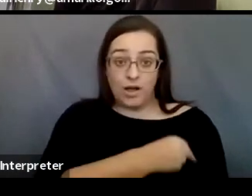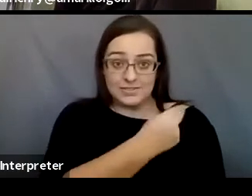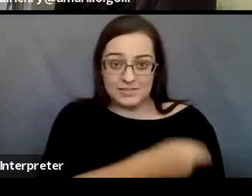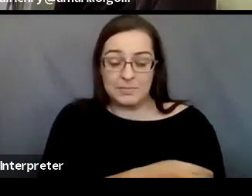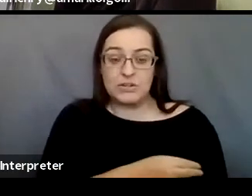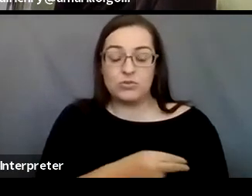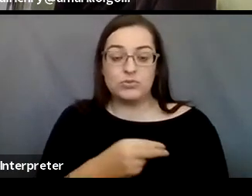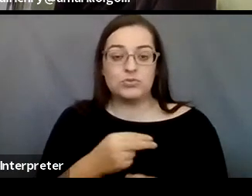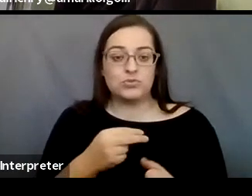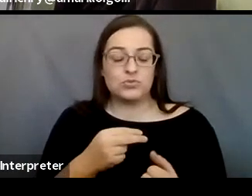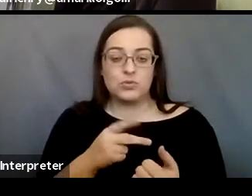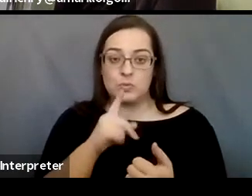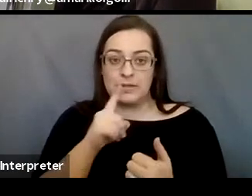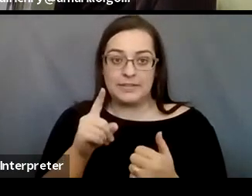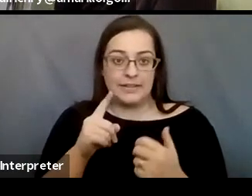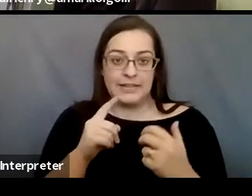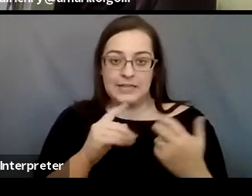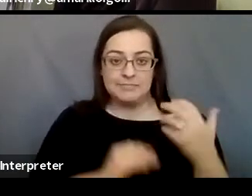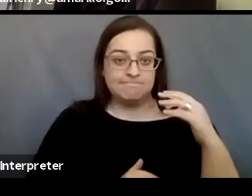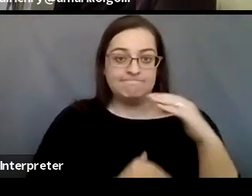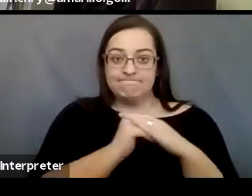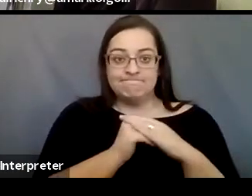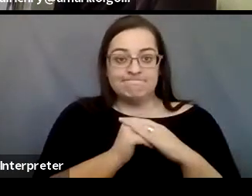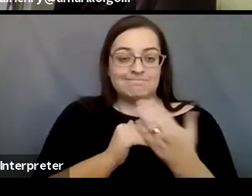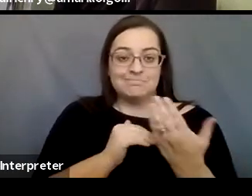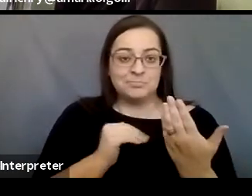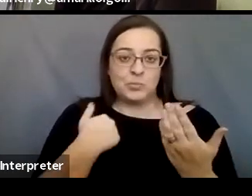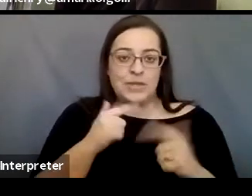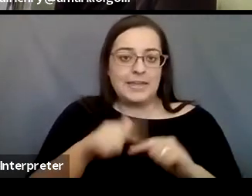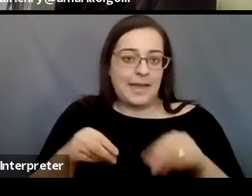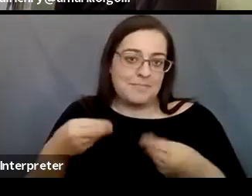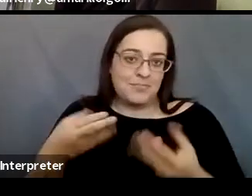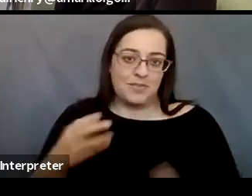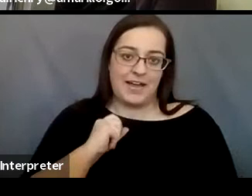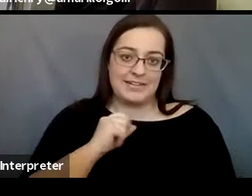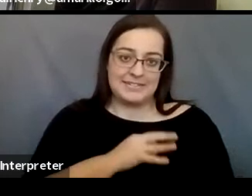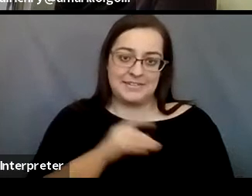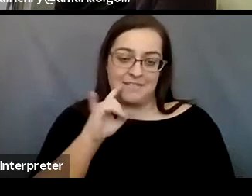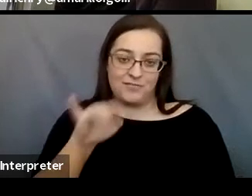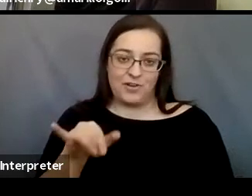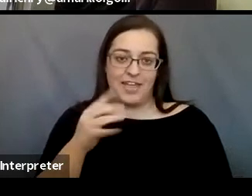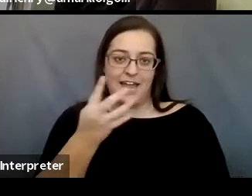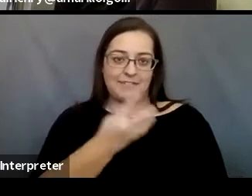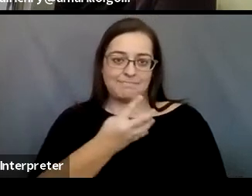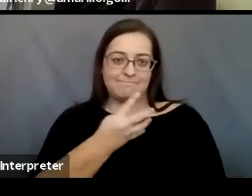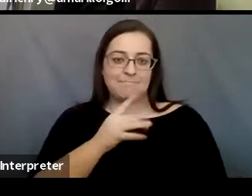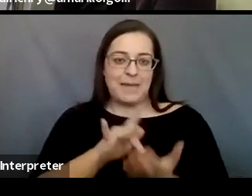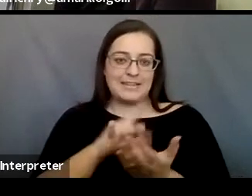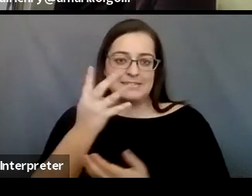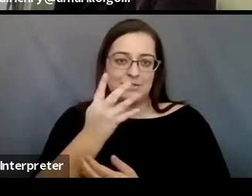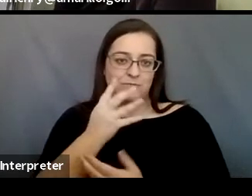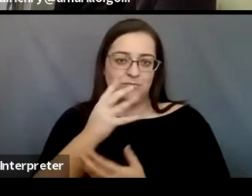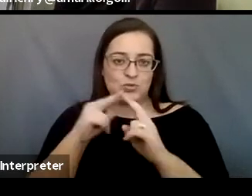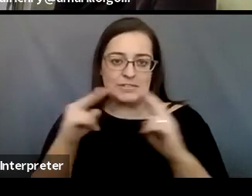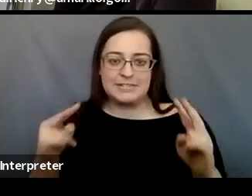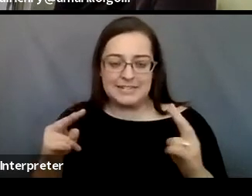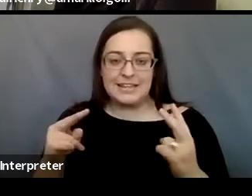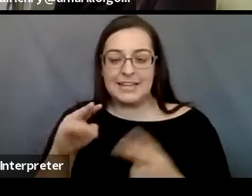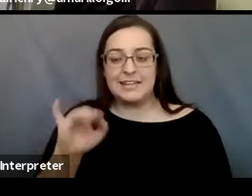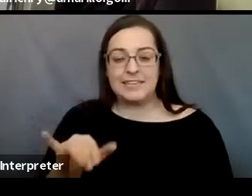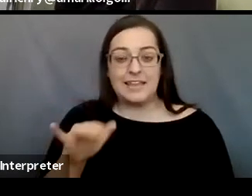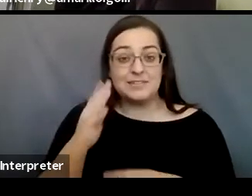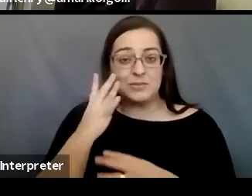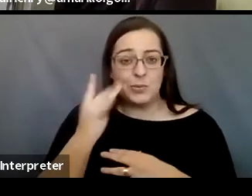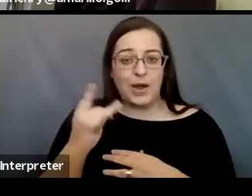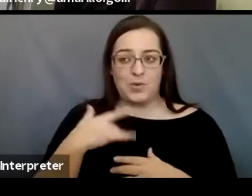are really maxed out on our ability to provide any staffing to that modality. That was also part of the reason why that strategy